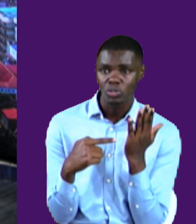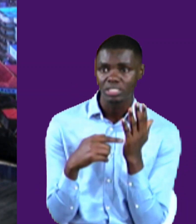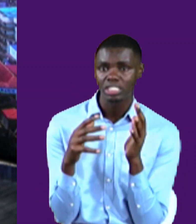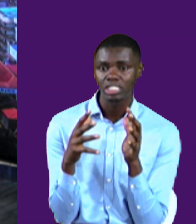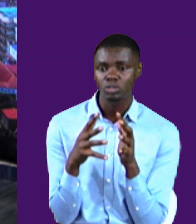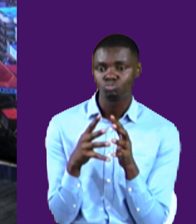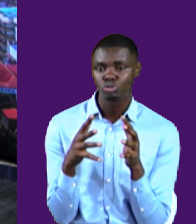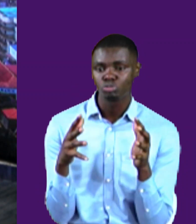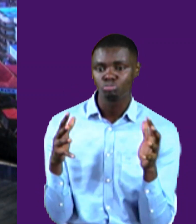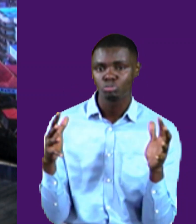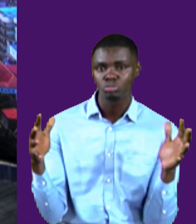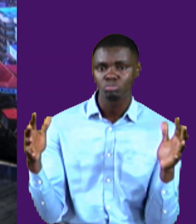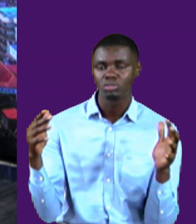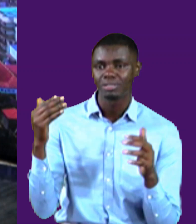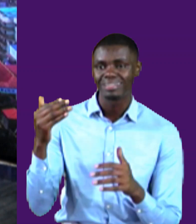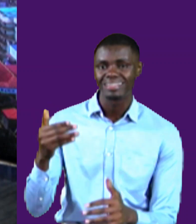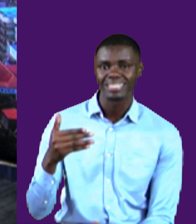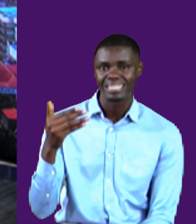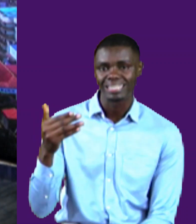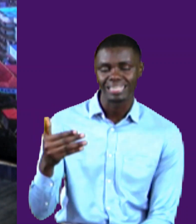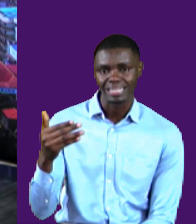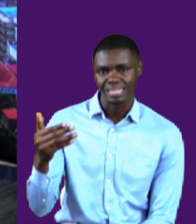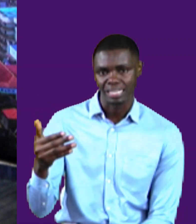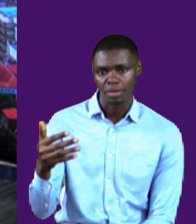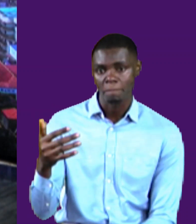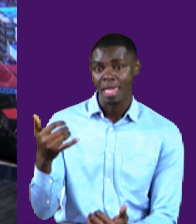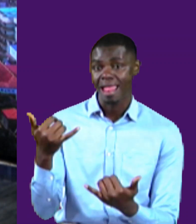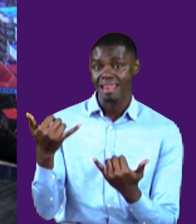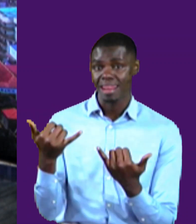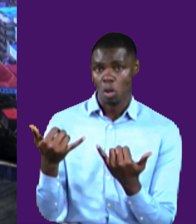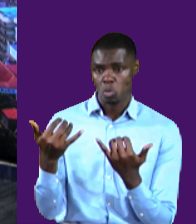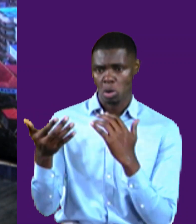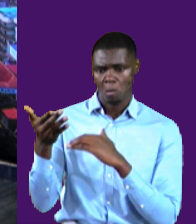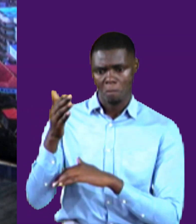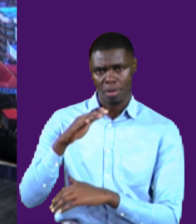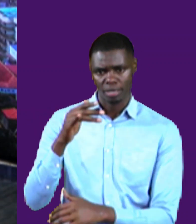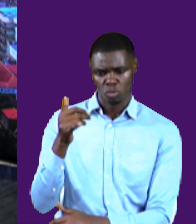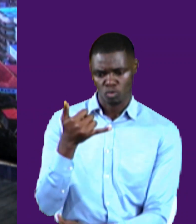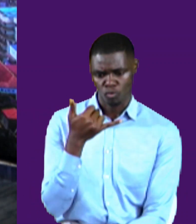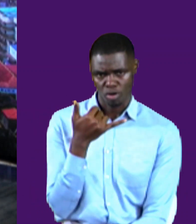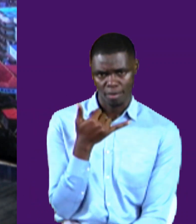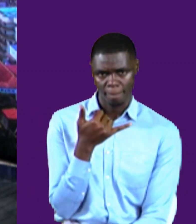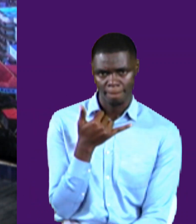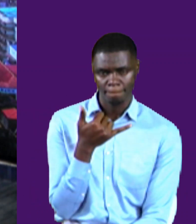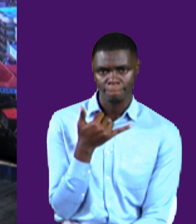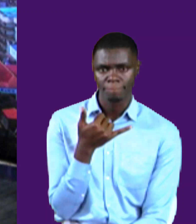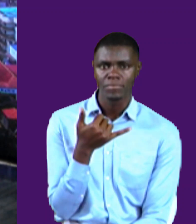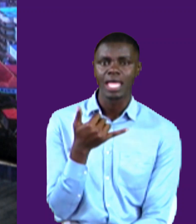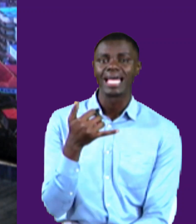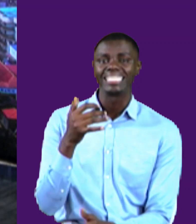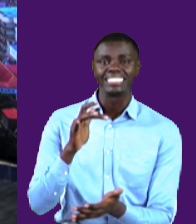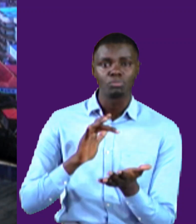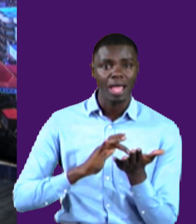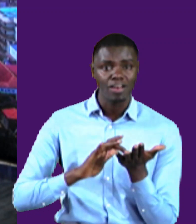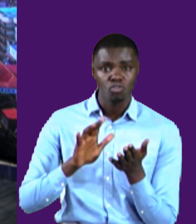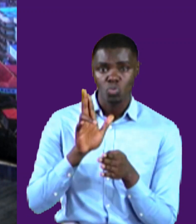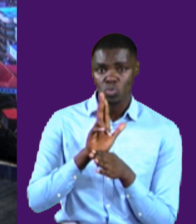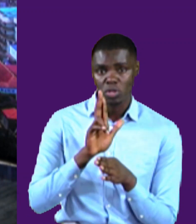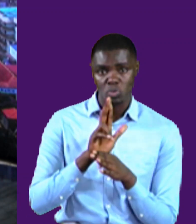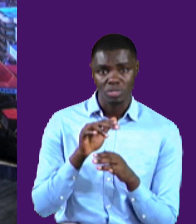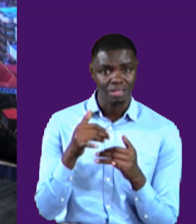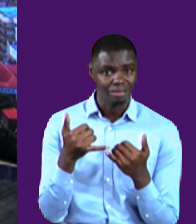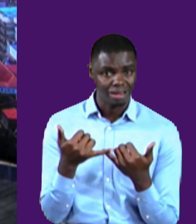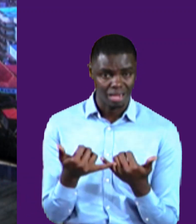growing day by day. Then let's come even to phones. The smartphones that we are